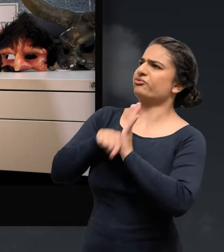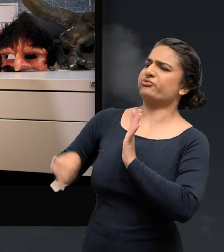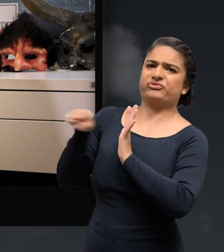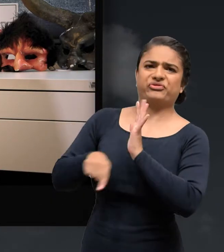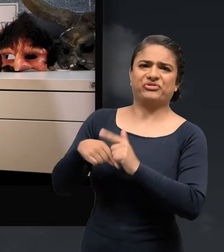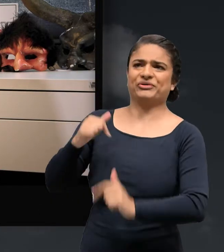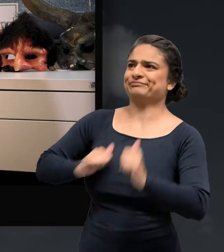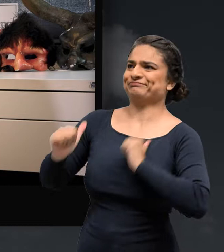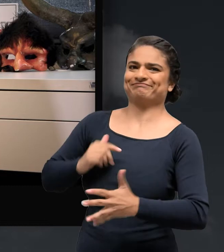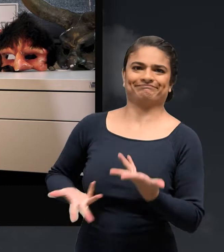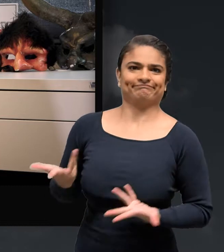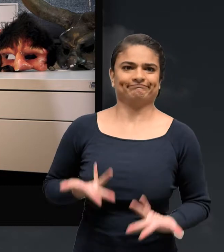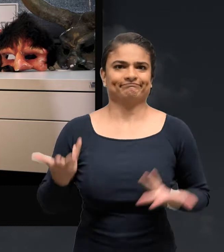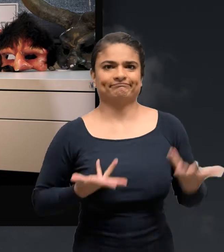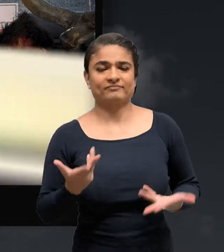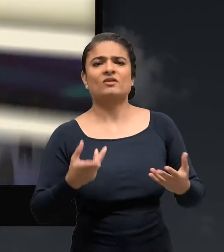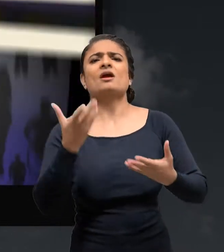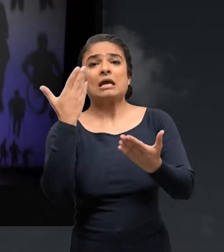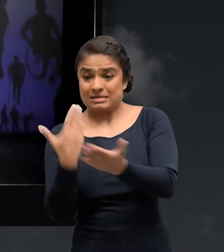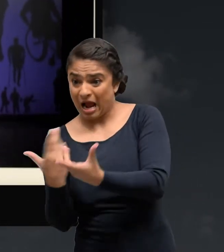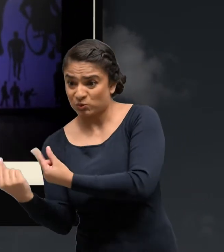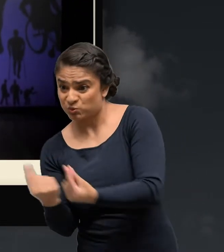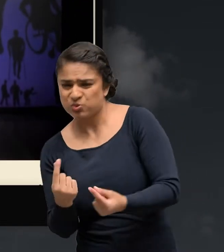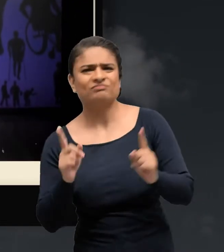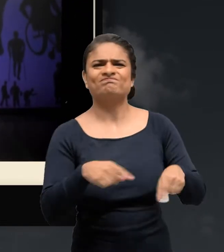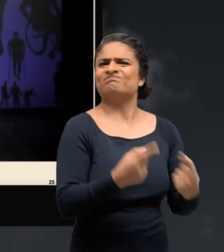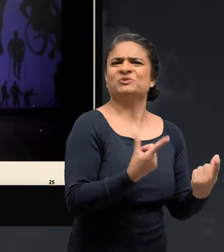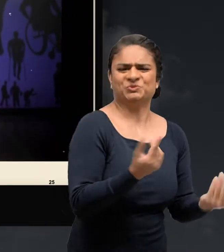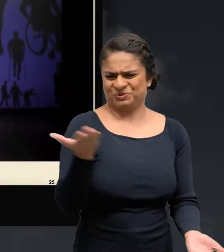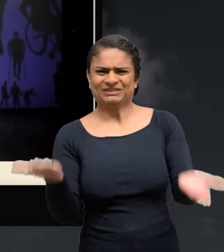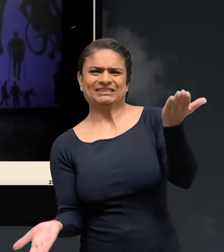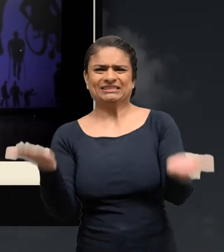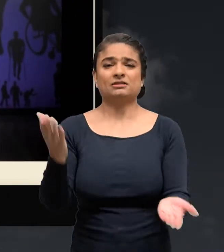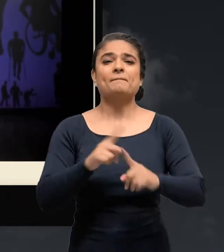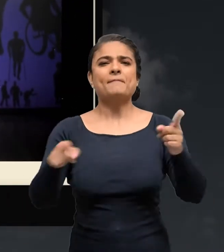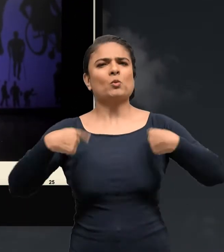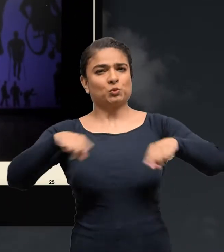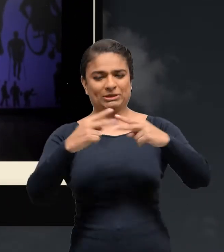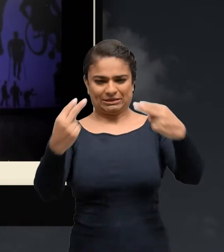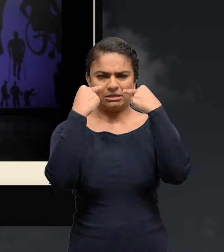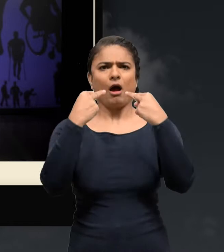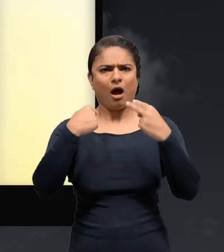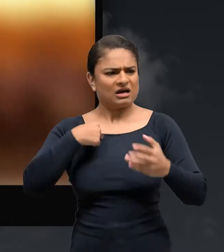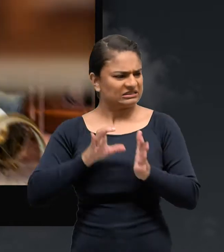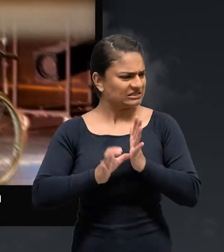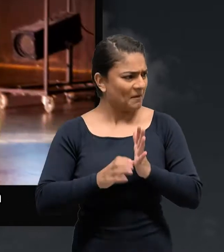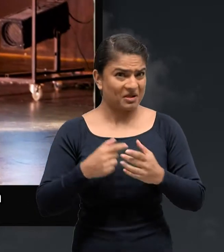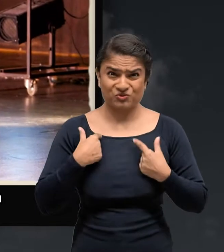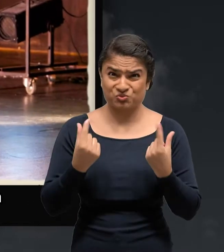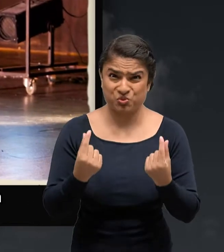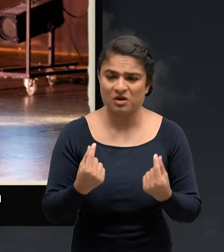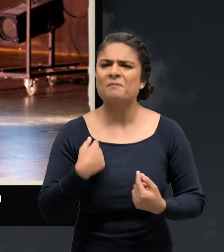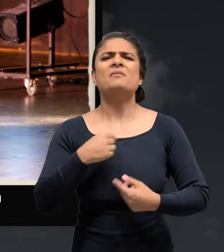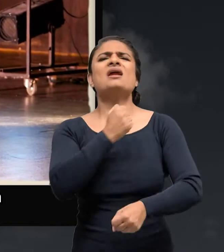what persons with disabilities can do and cannot do. Living with a disability, you don't see yourself taking part in